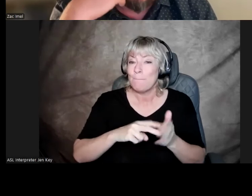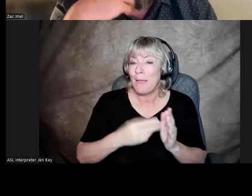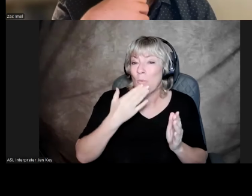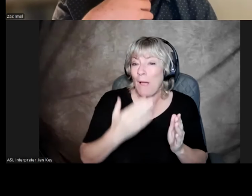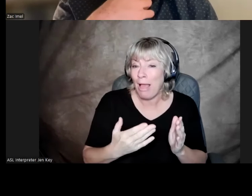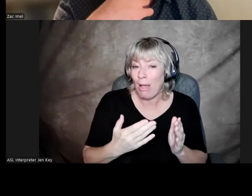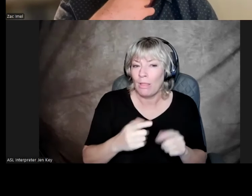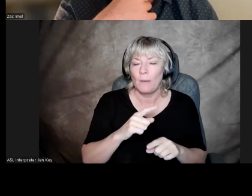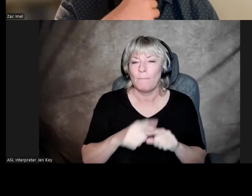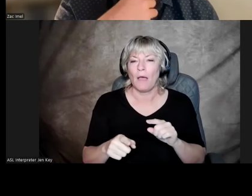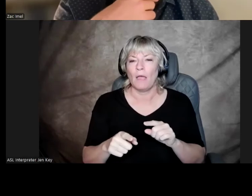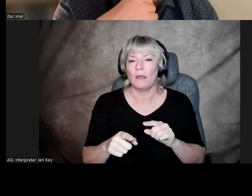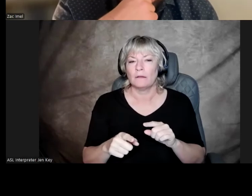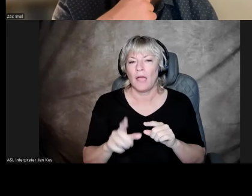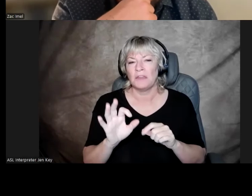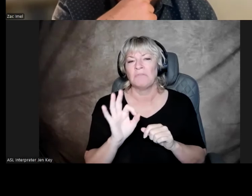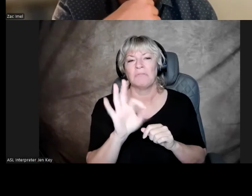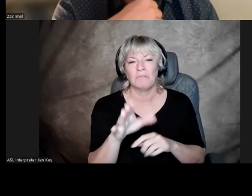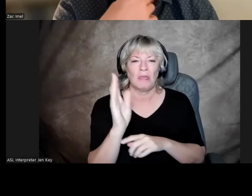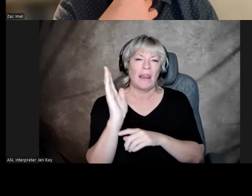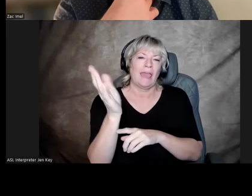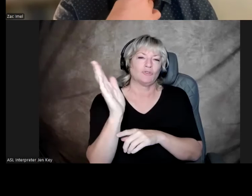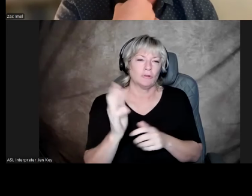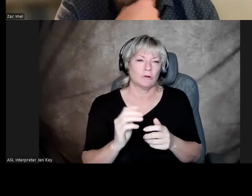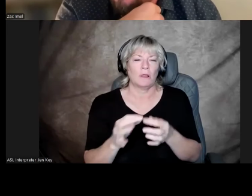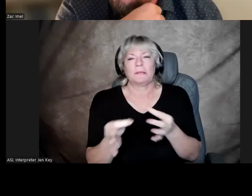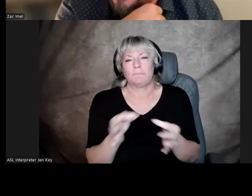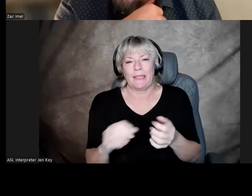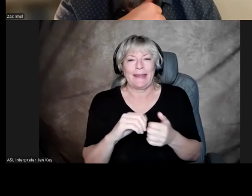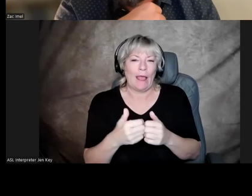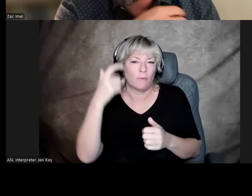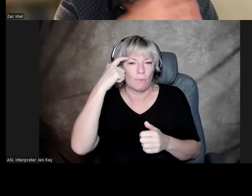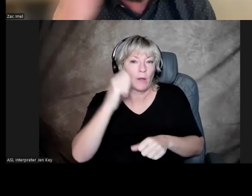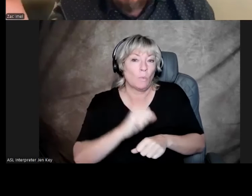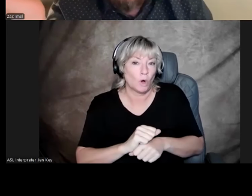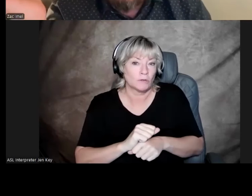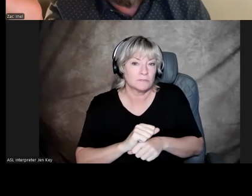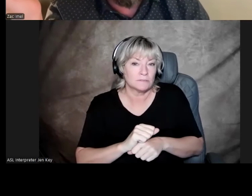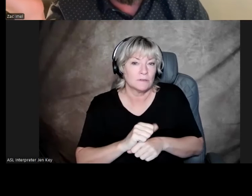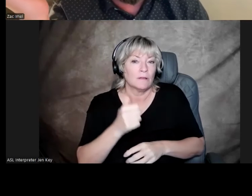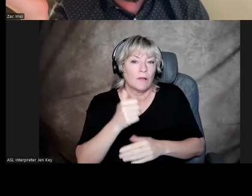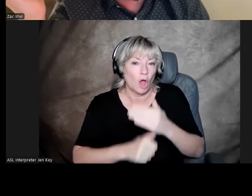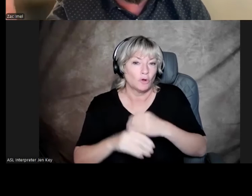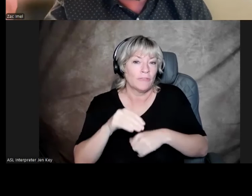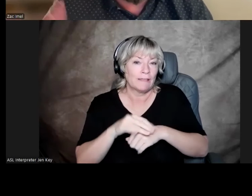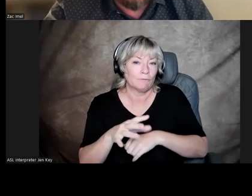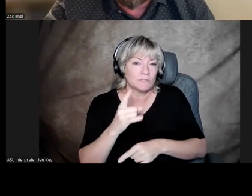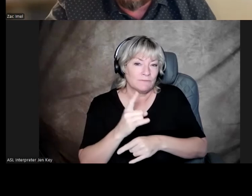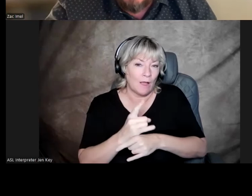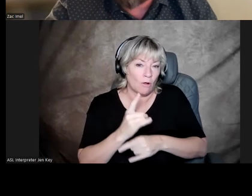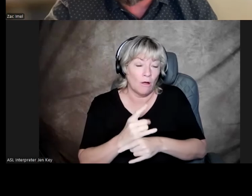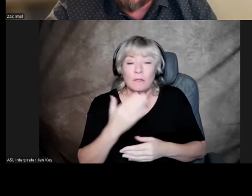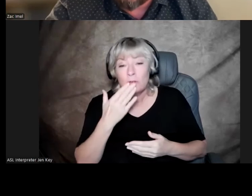giving a little bit of a lecture on how the brain works when you are drinking alcohol, which might be good information, but certainly